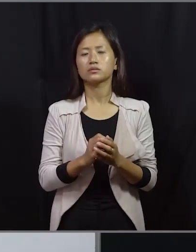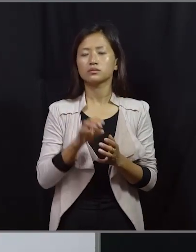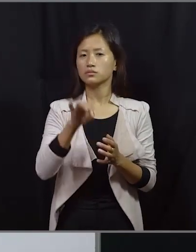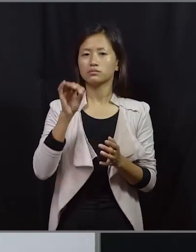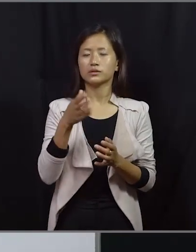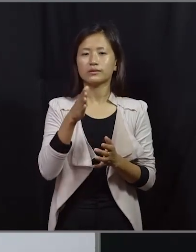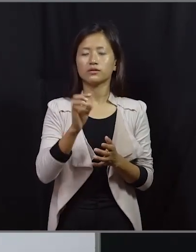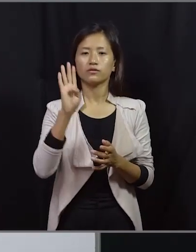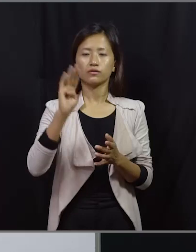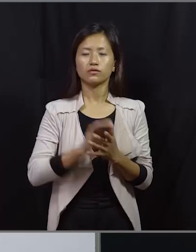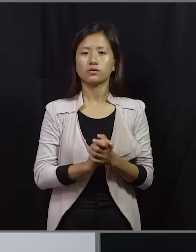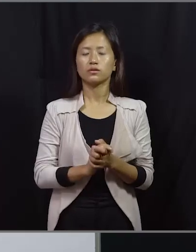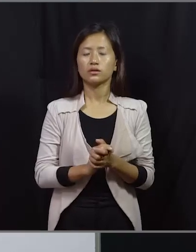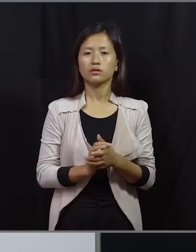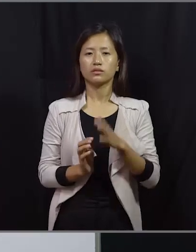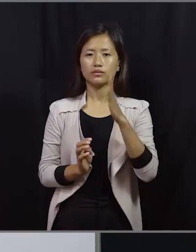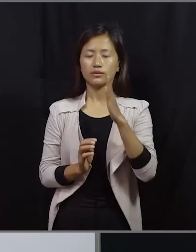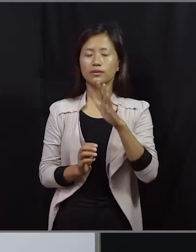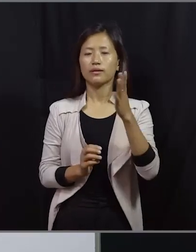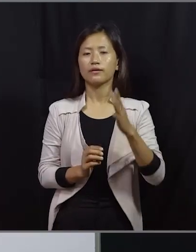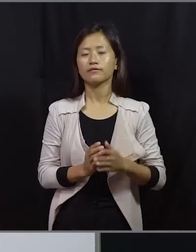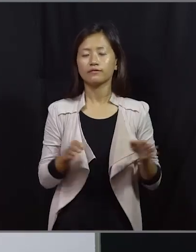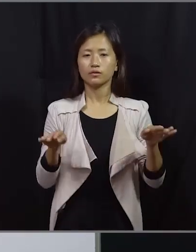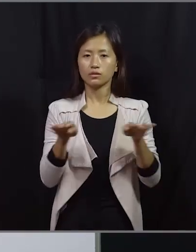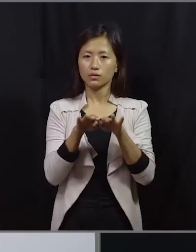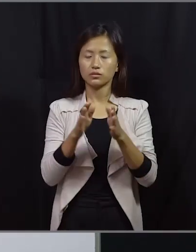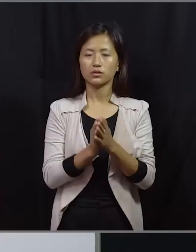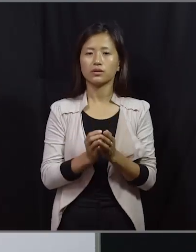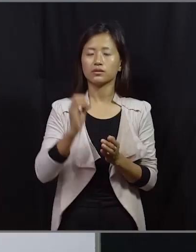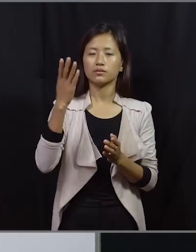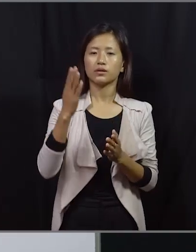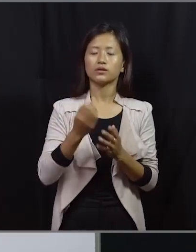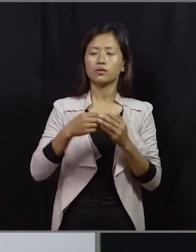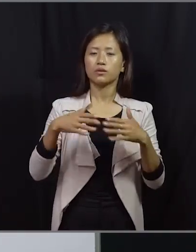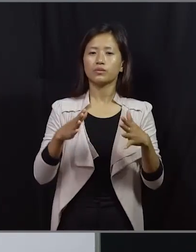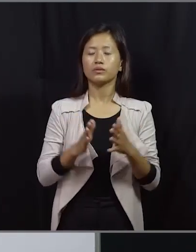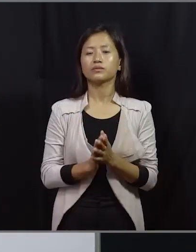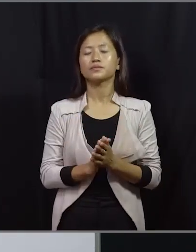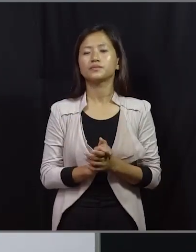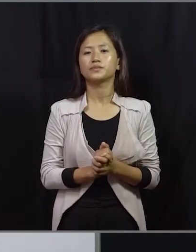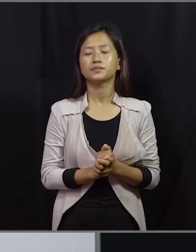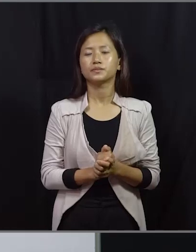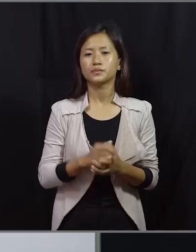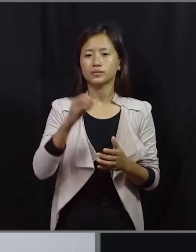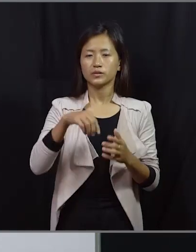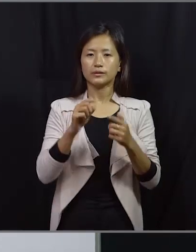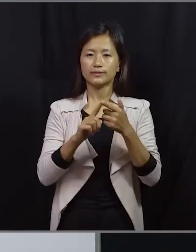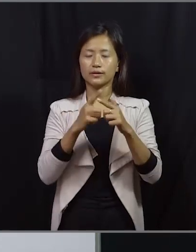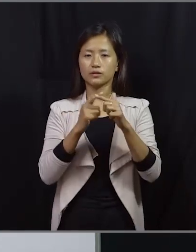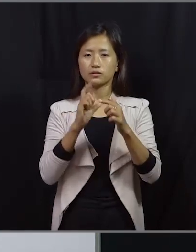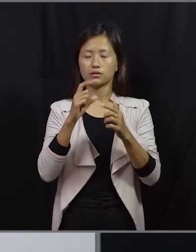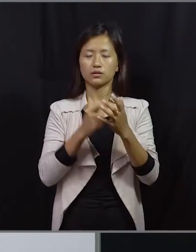of this left closed, right open. And left open, right closed. That means here we will exclude